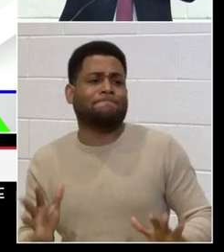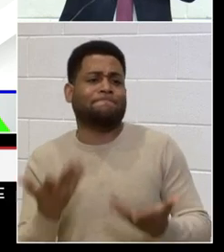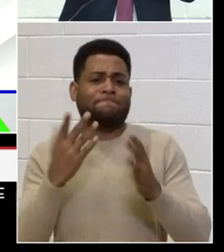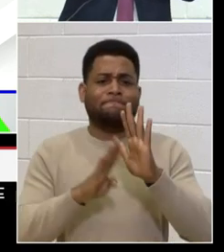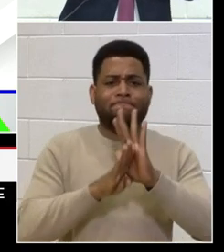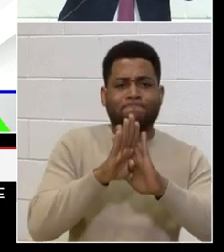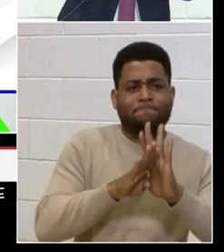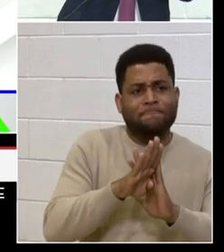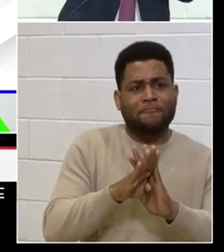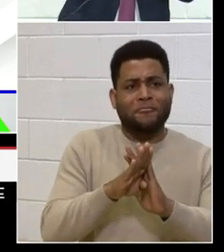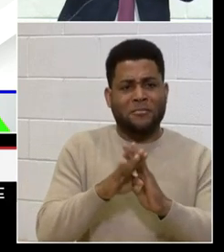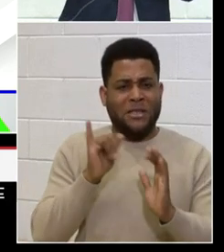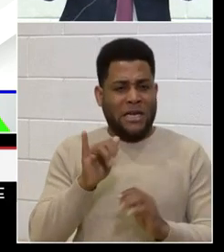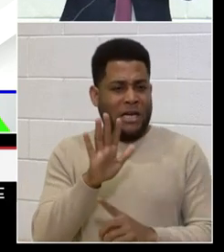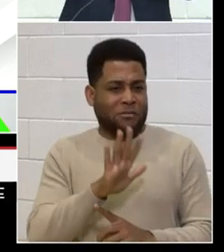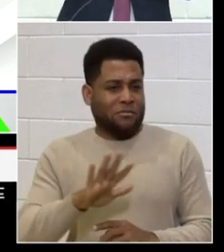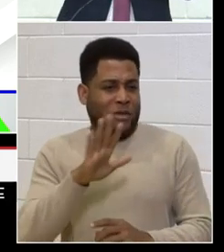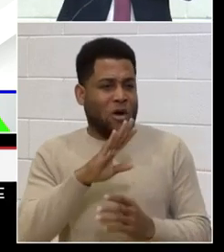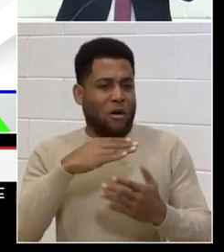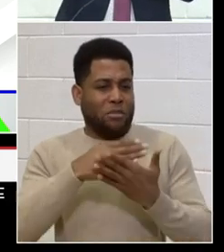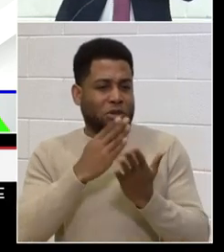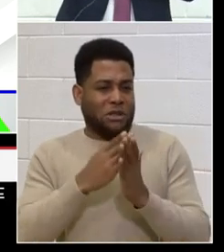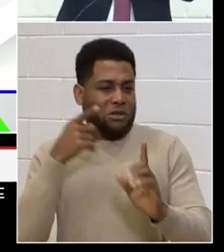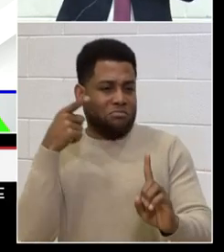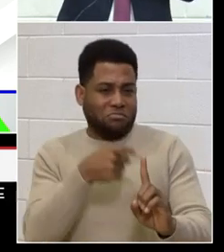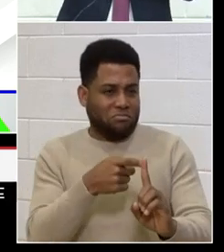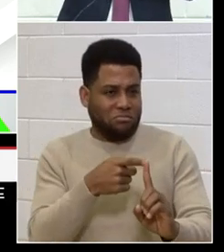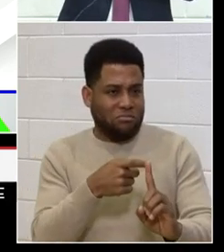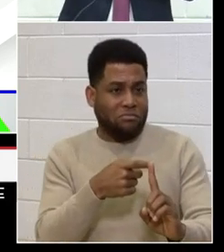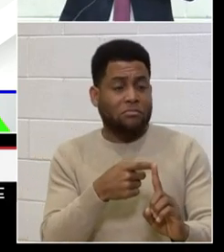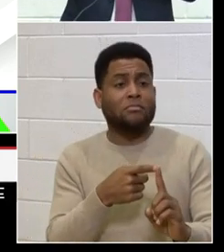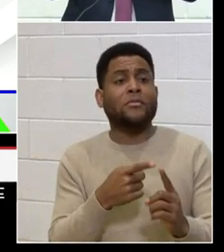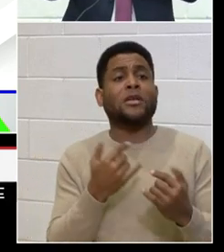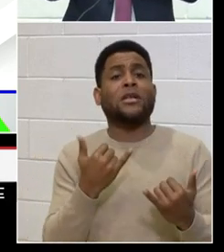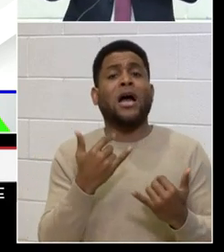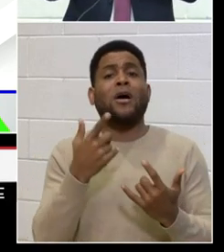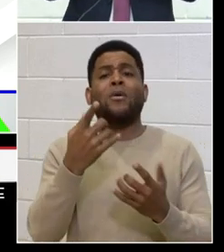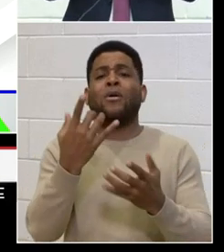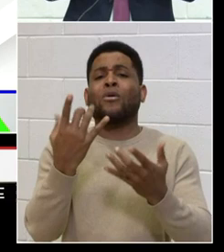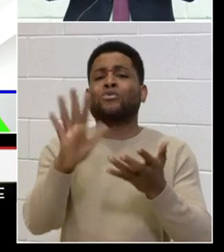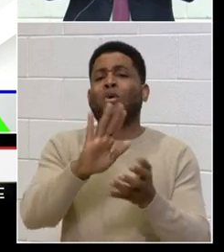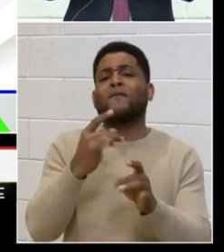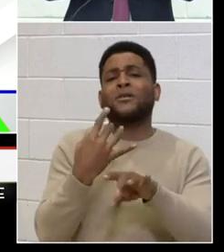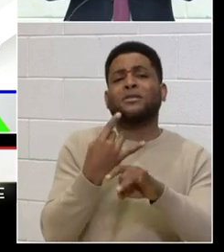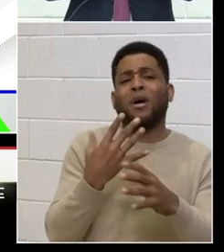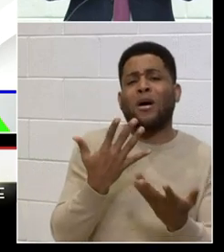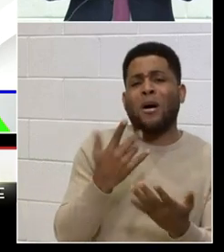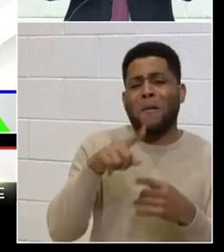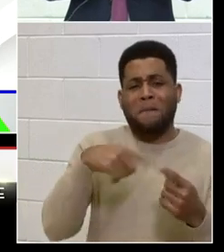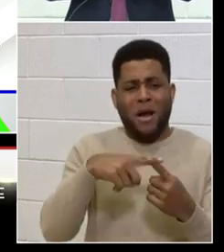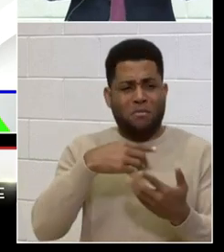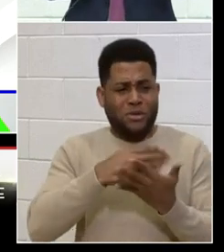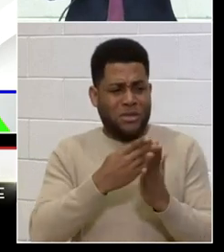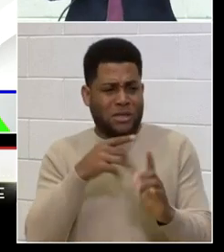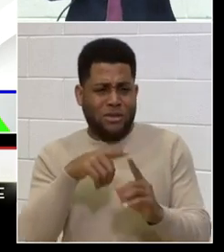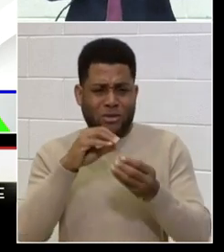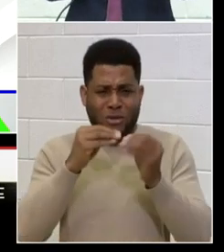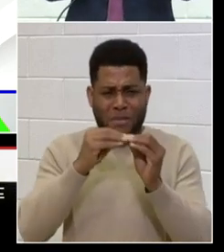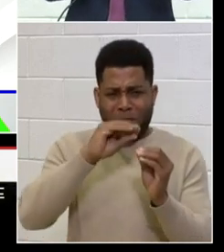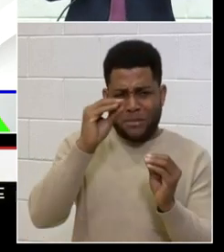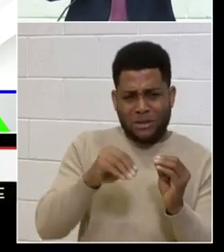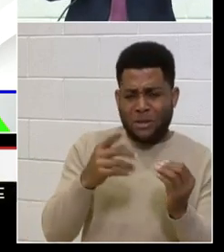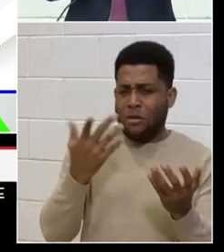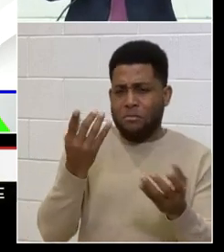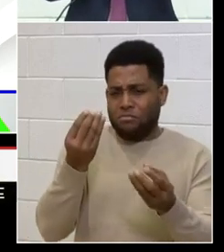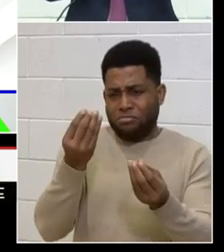like now. You'll give us advocacy about what you think of this pie chart. And if you go to the next slide, I'm going to have Director Jenny Reed talk about